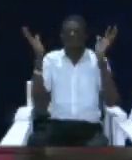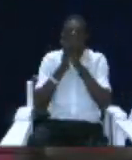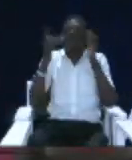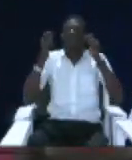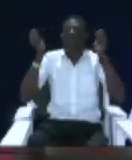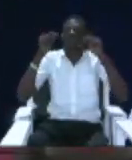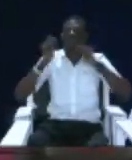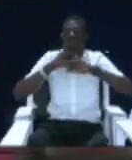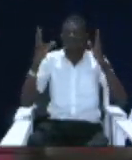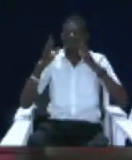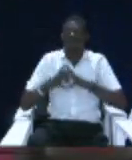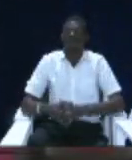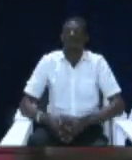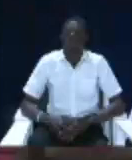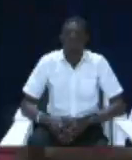Hallelujah.